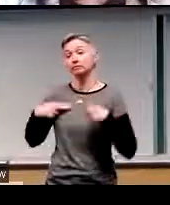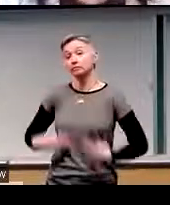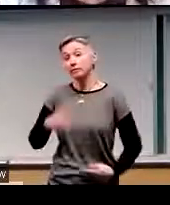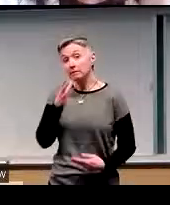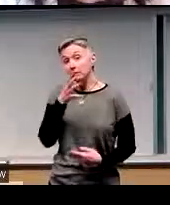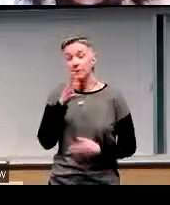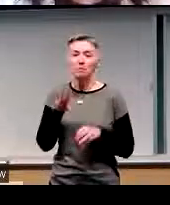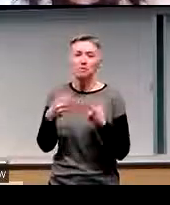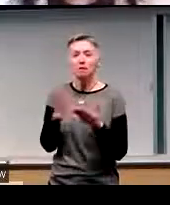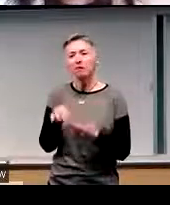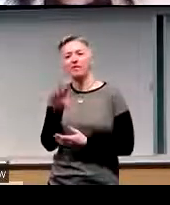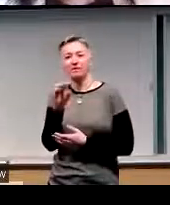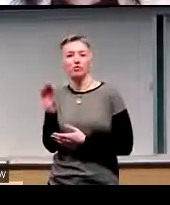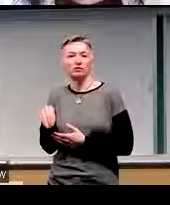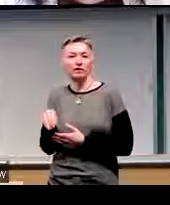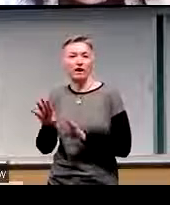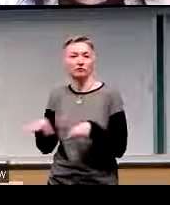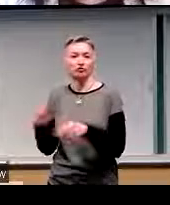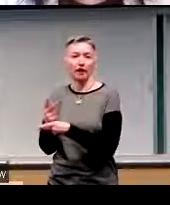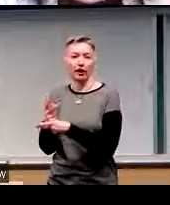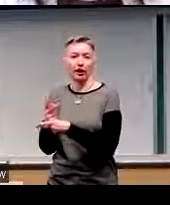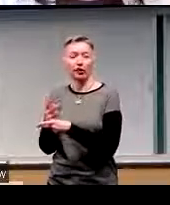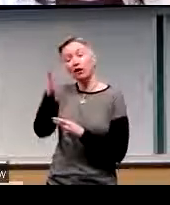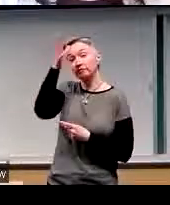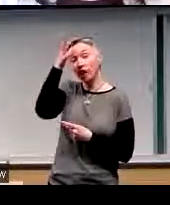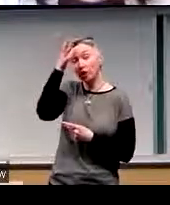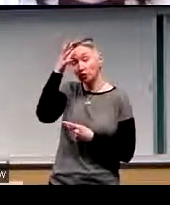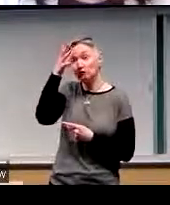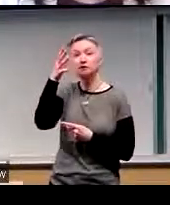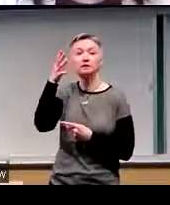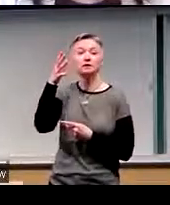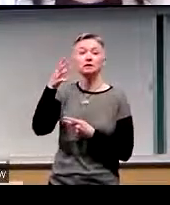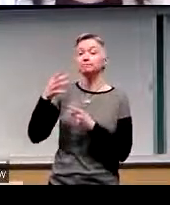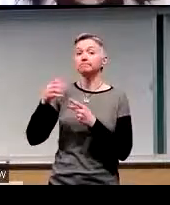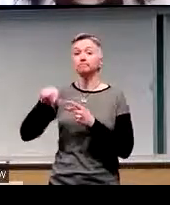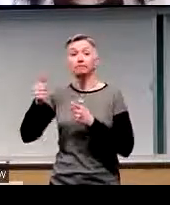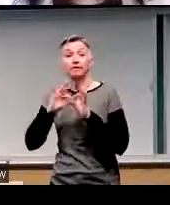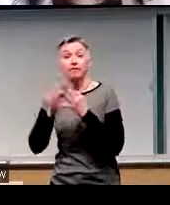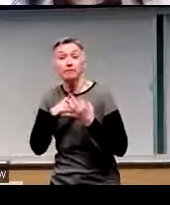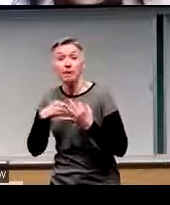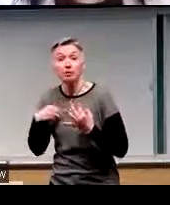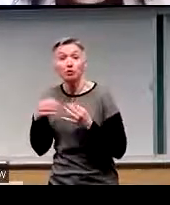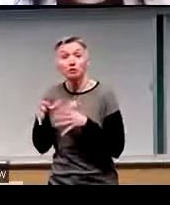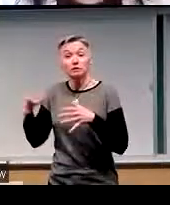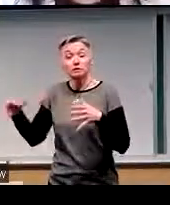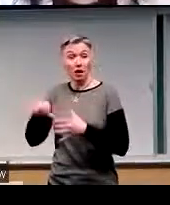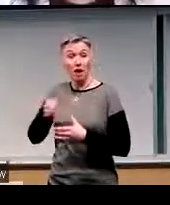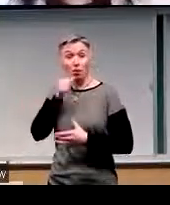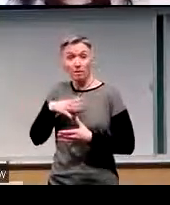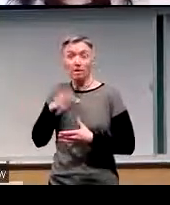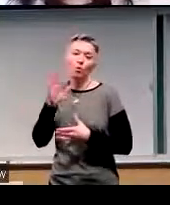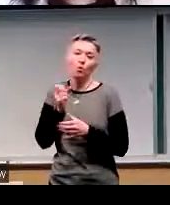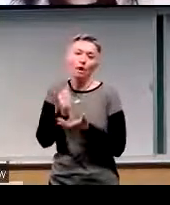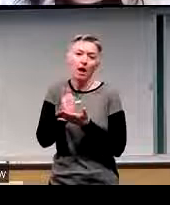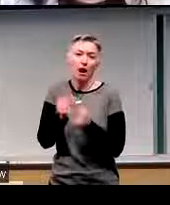provide about 50% of the child care, and fathers, extended family, and other females will help with the